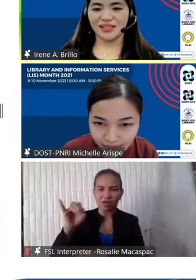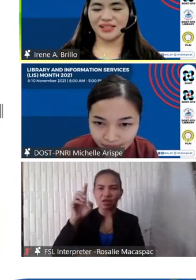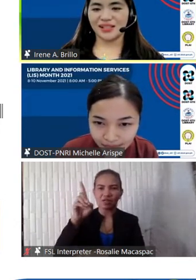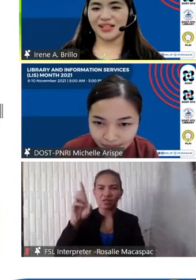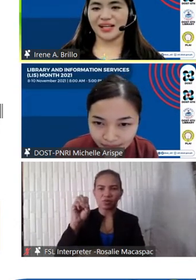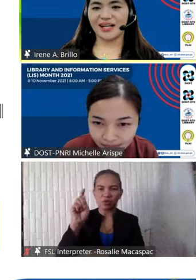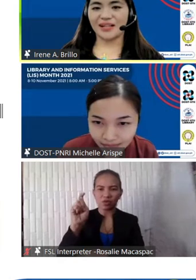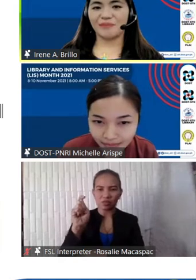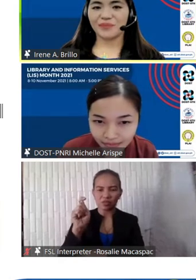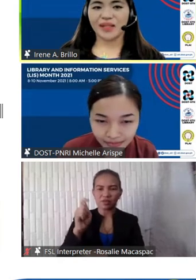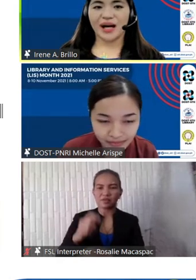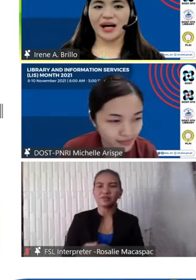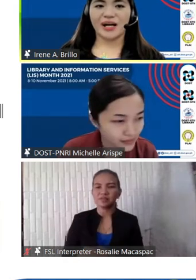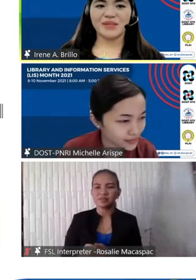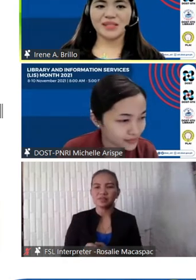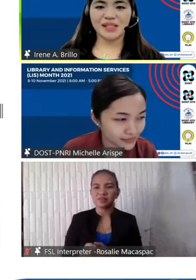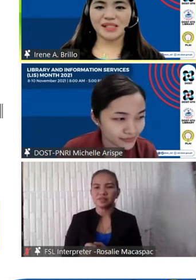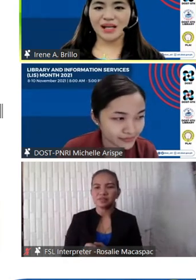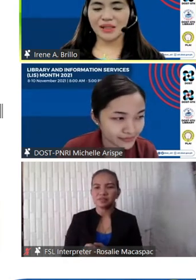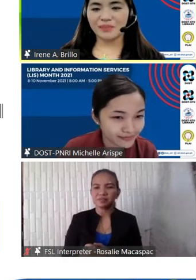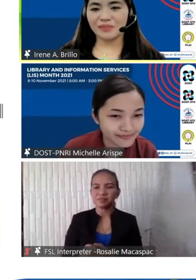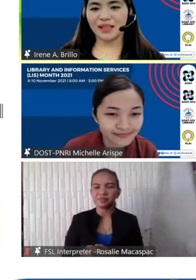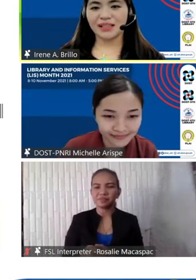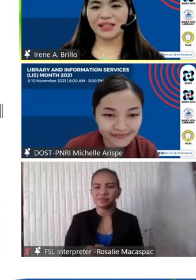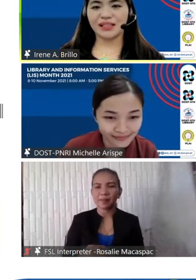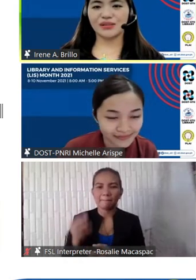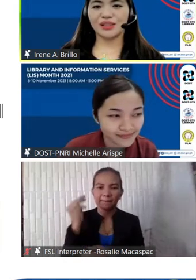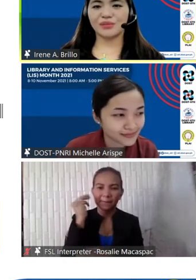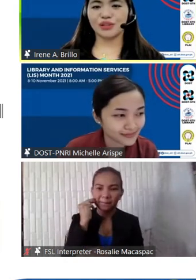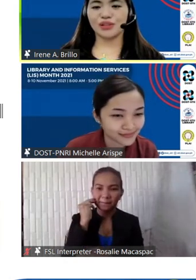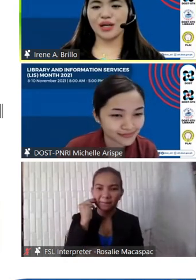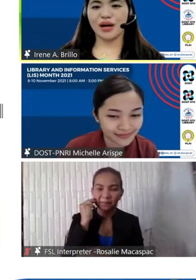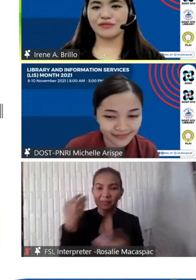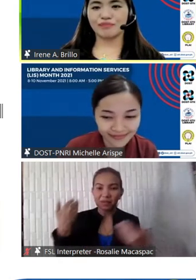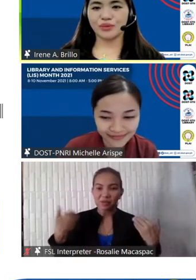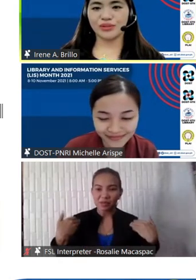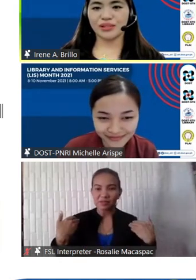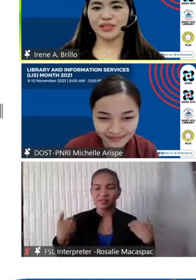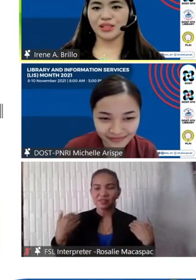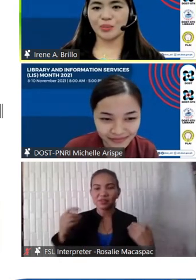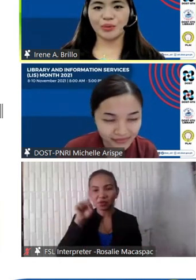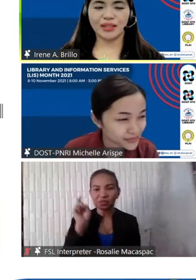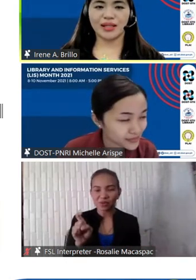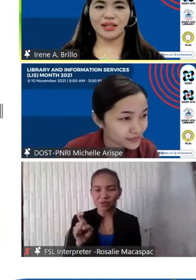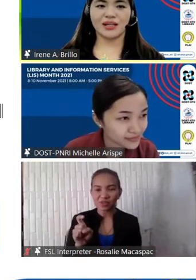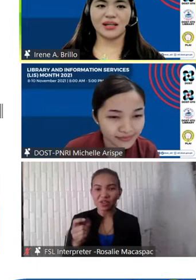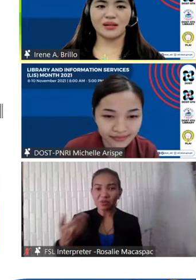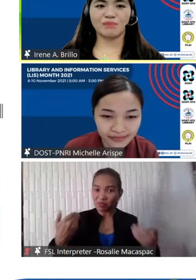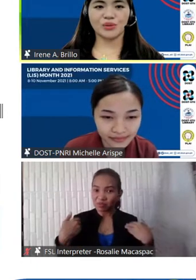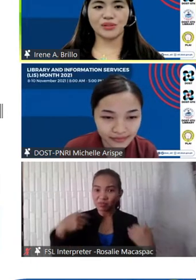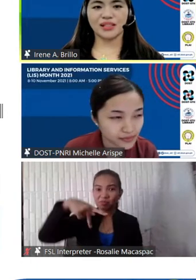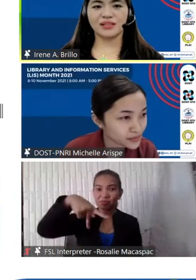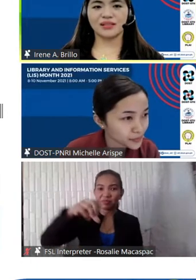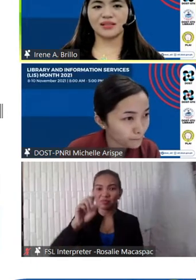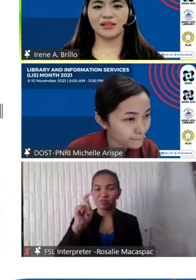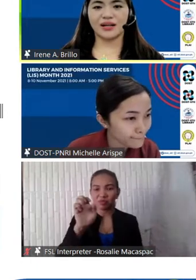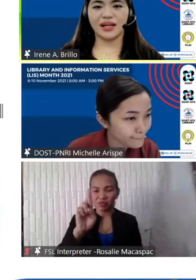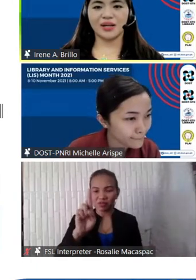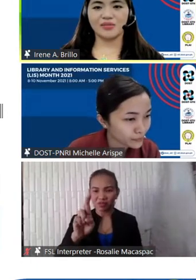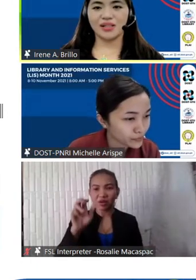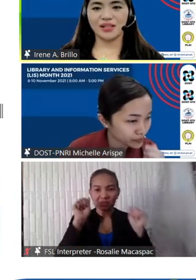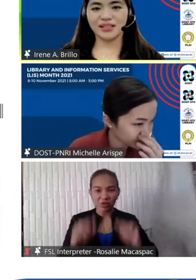https://facebook.com/PNRIDOST. Ayan. Miss Michelle, may nagtatanong din po, do you have posters daw po that they can post in